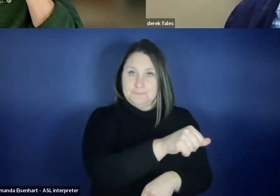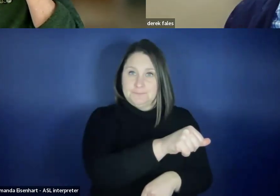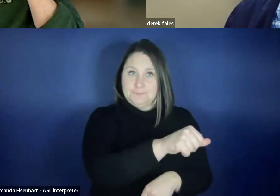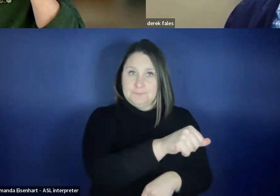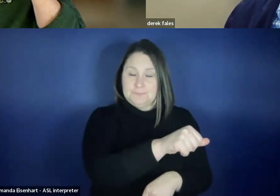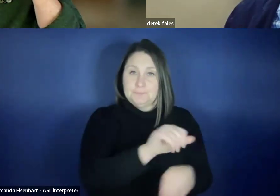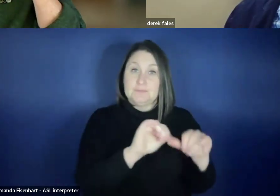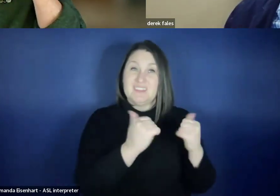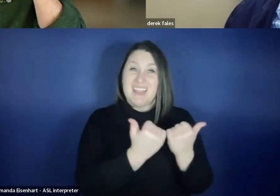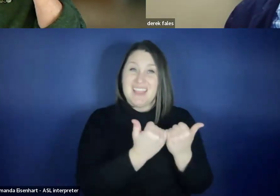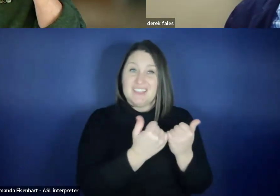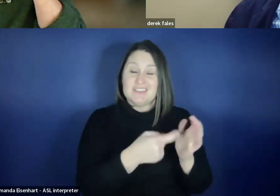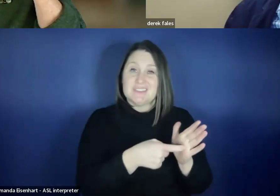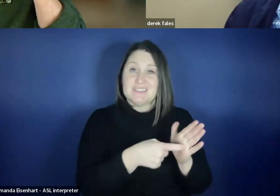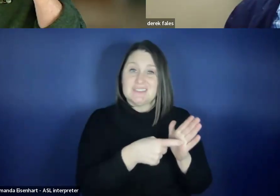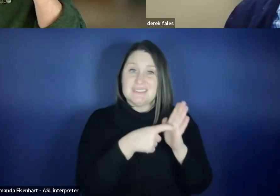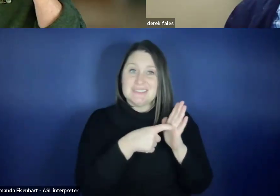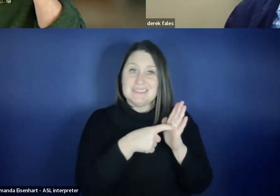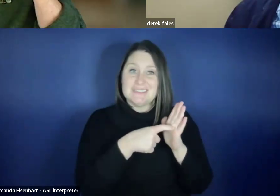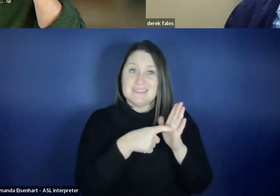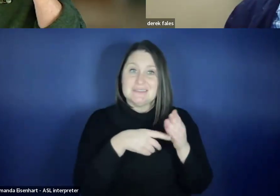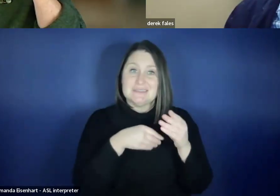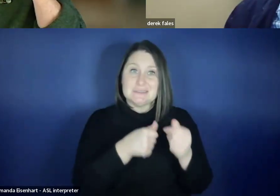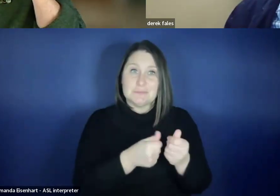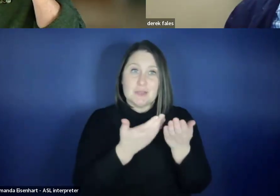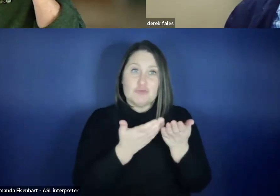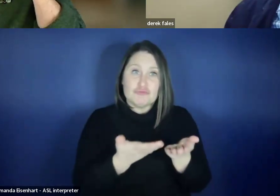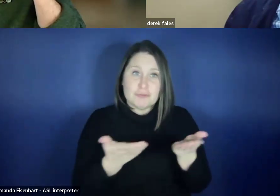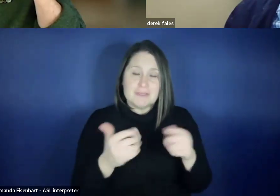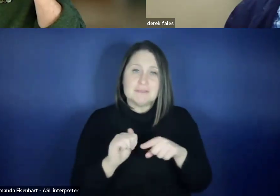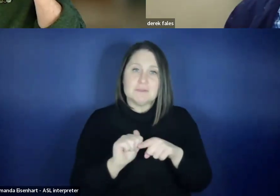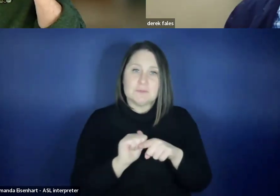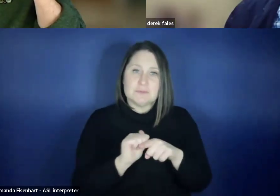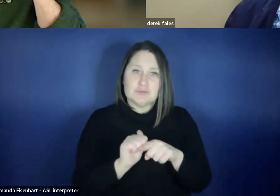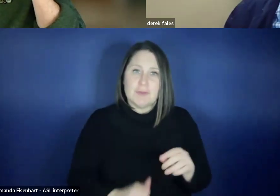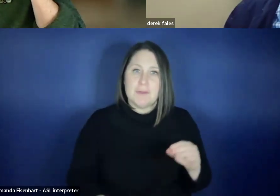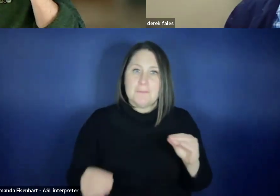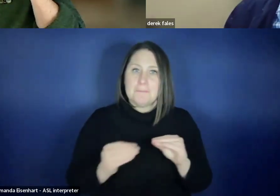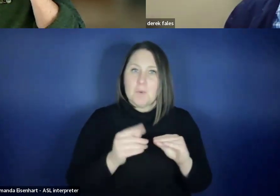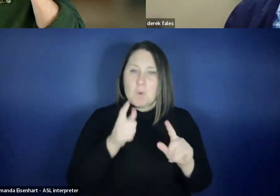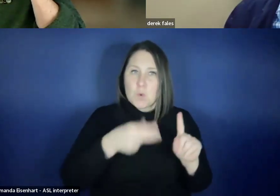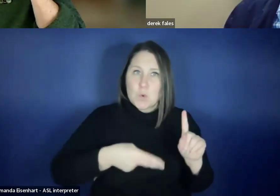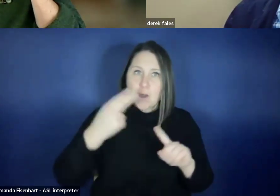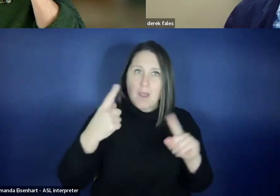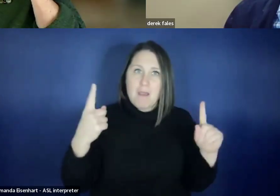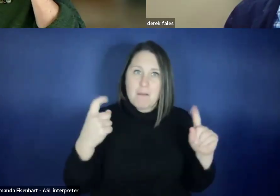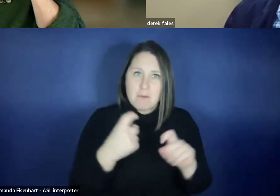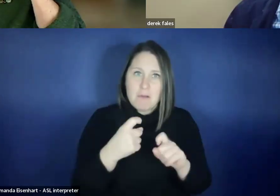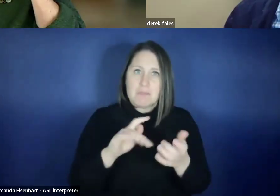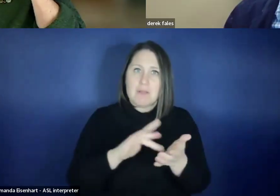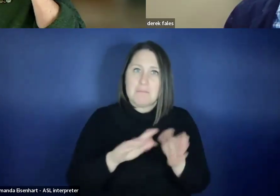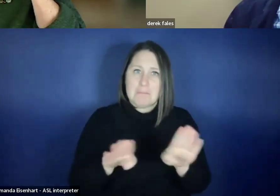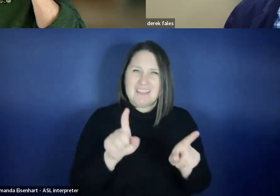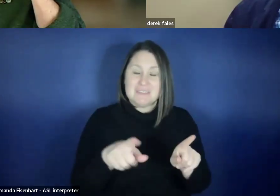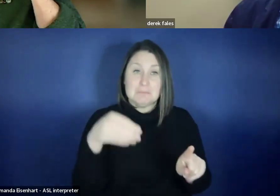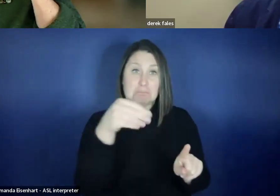agency needs to spend resources and training more for somebody who may have high complex medical or behavioral